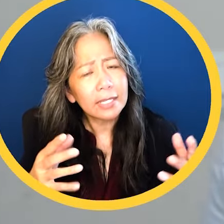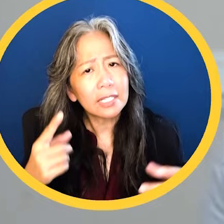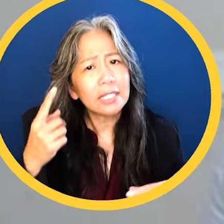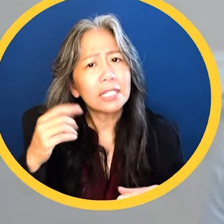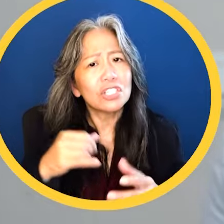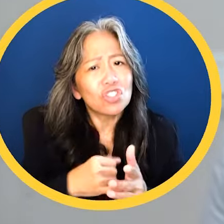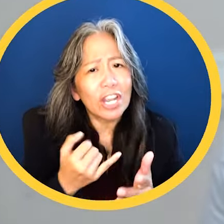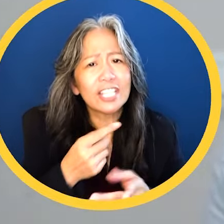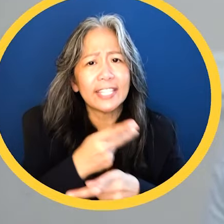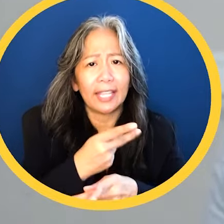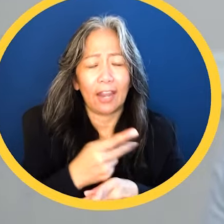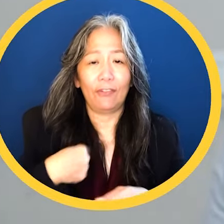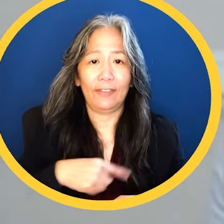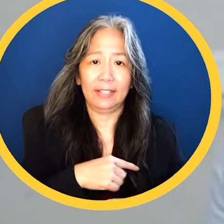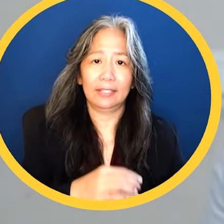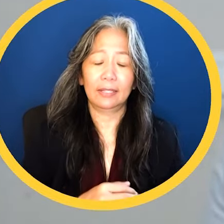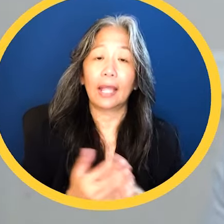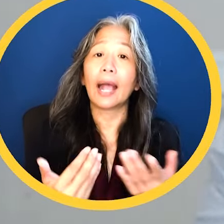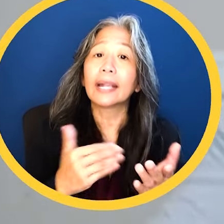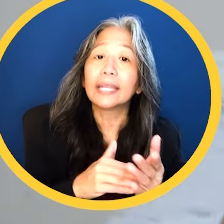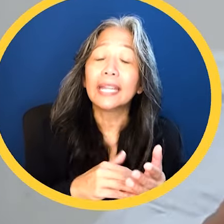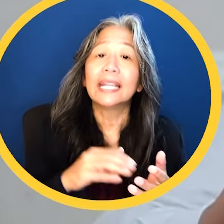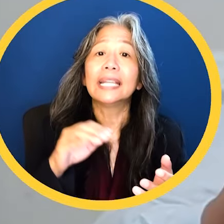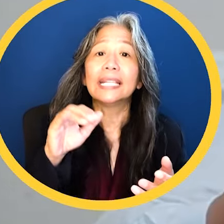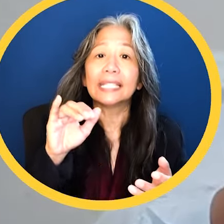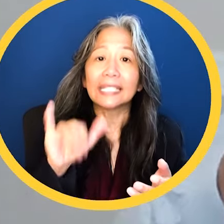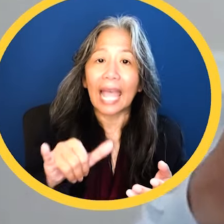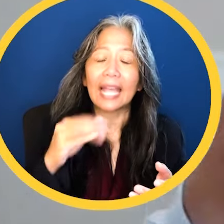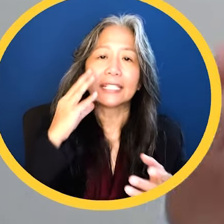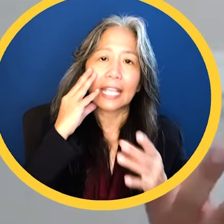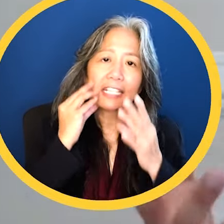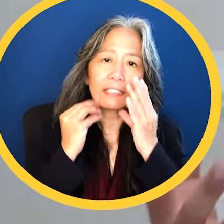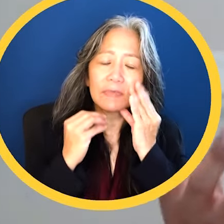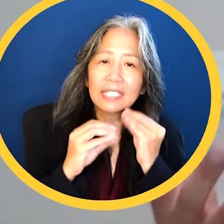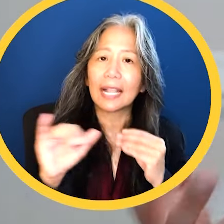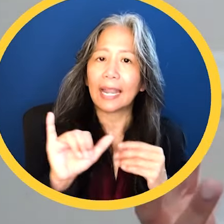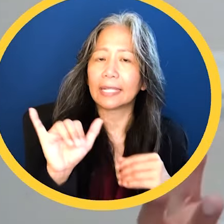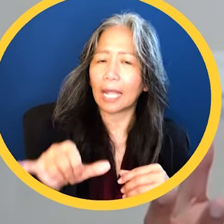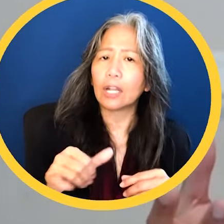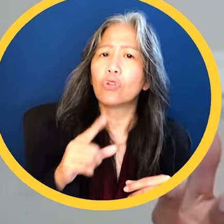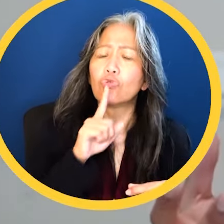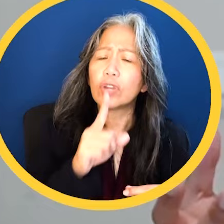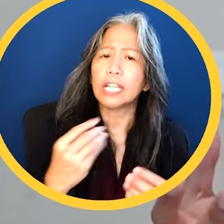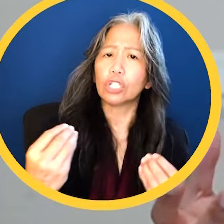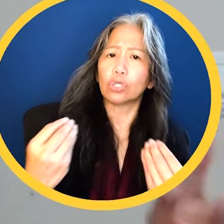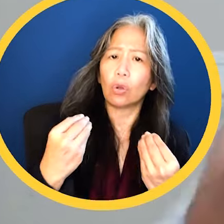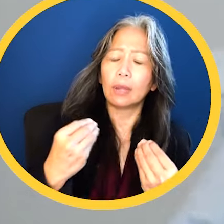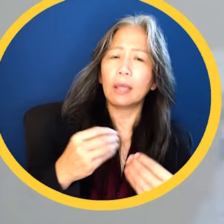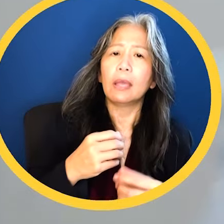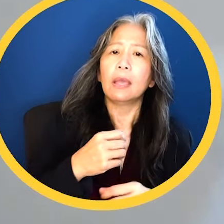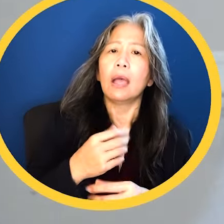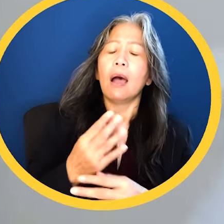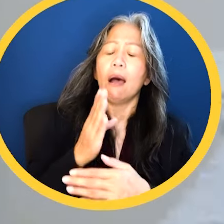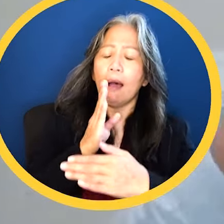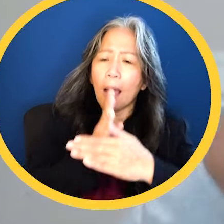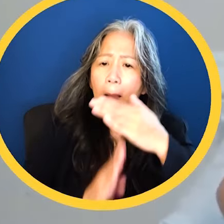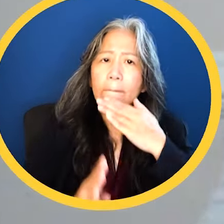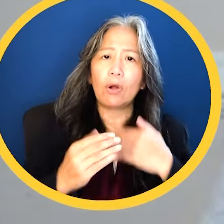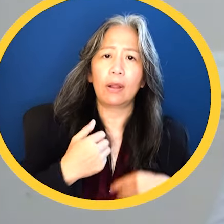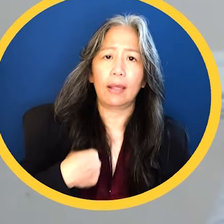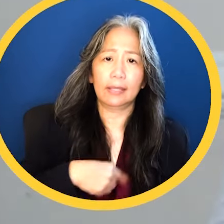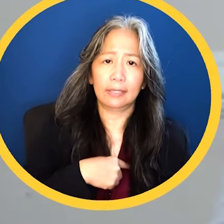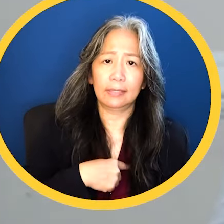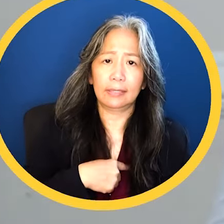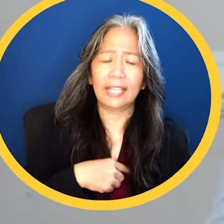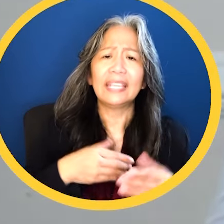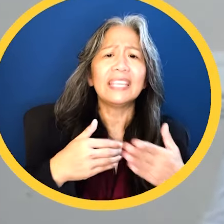so much just to take care of us. But again, those experiences like that really taught us and really humbled